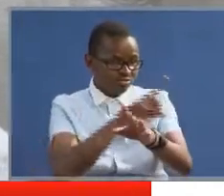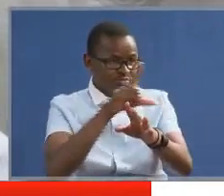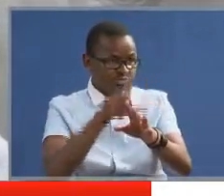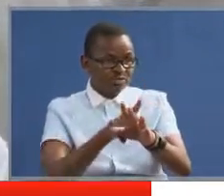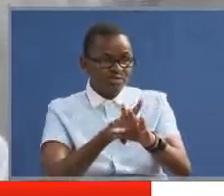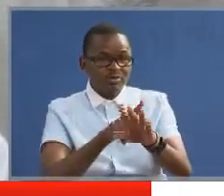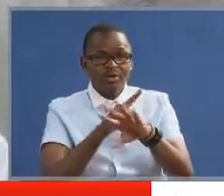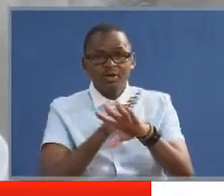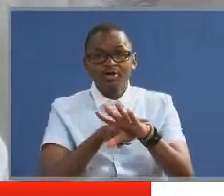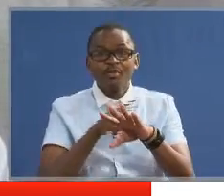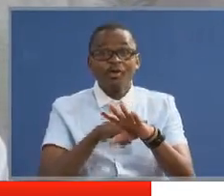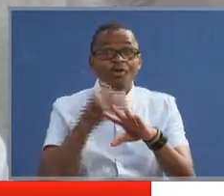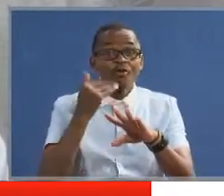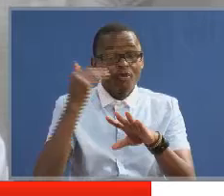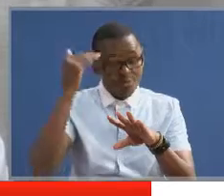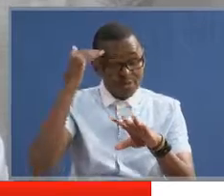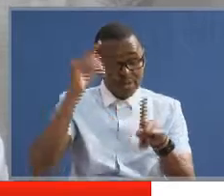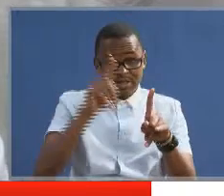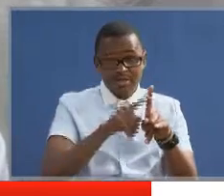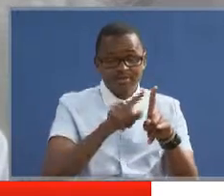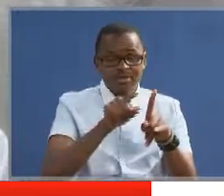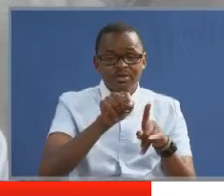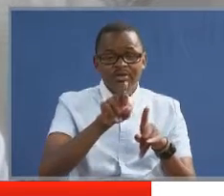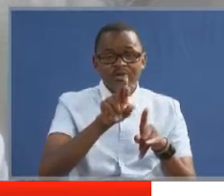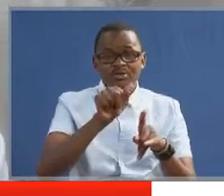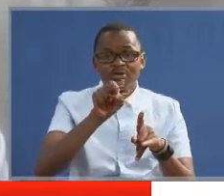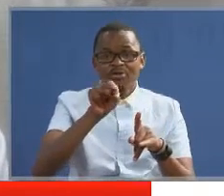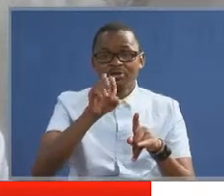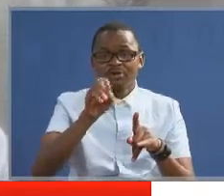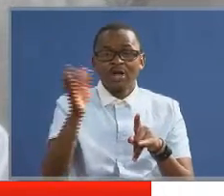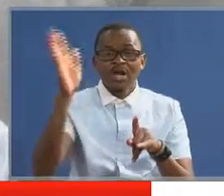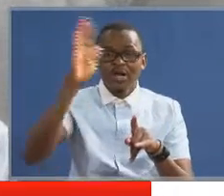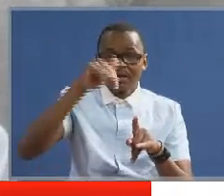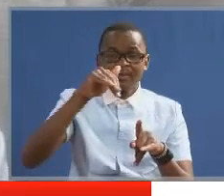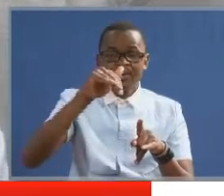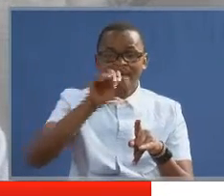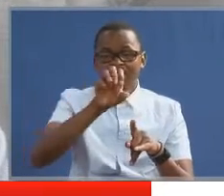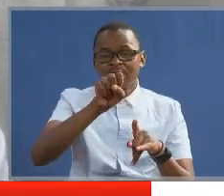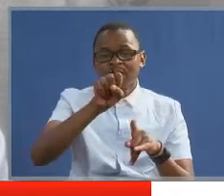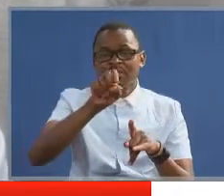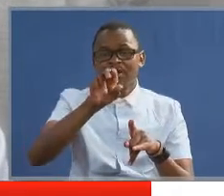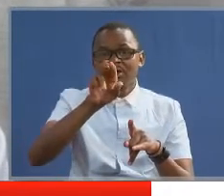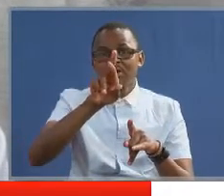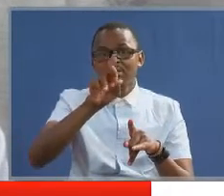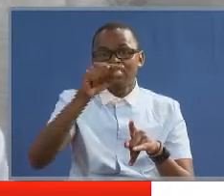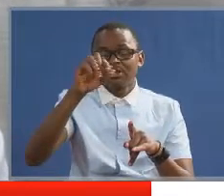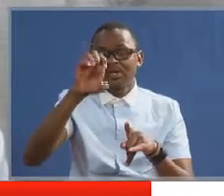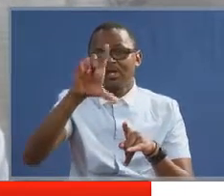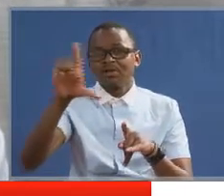For instance, for head, we do hair transplant, hair restoration, surgical and non-surgical